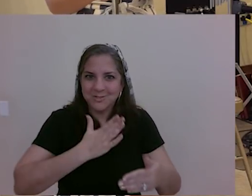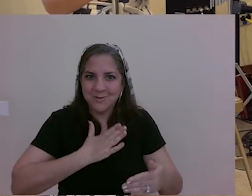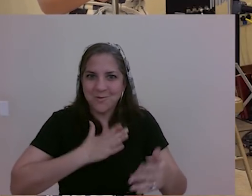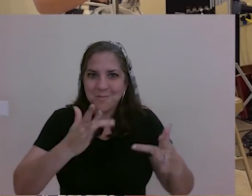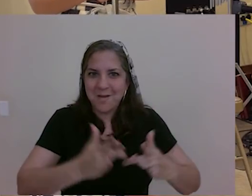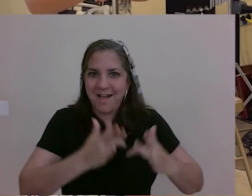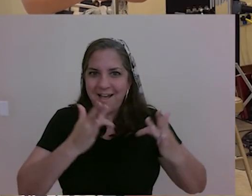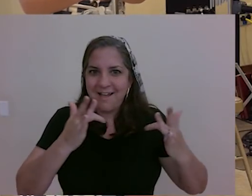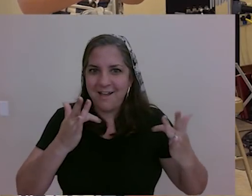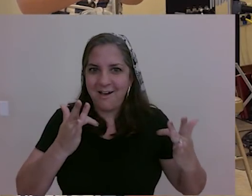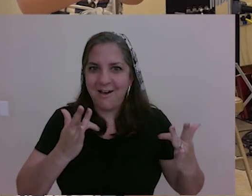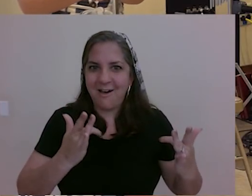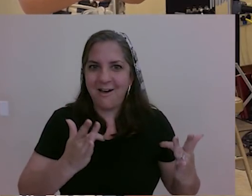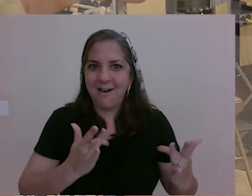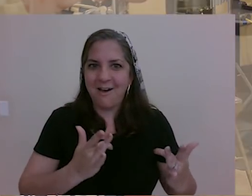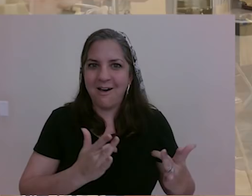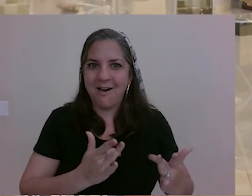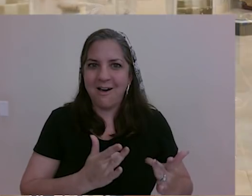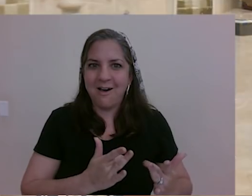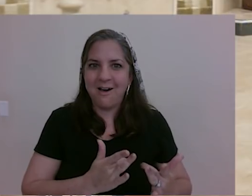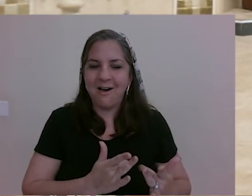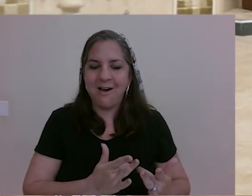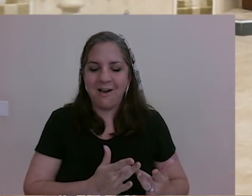close to my